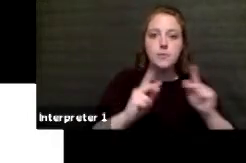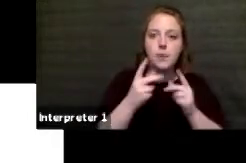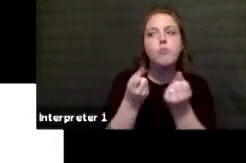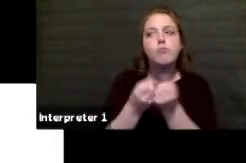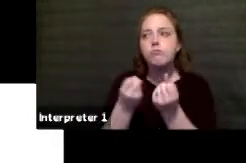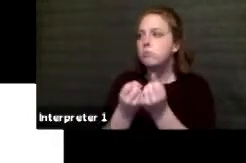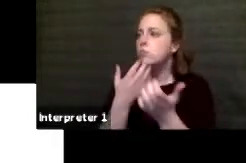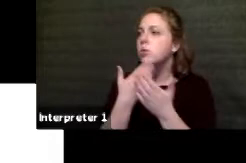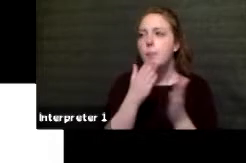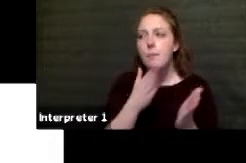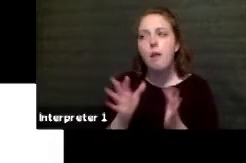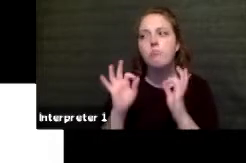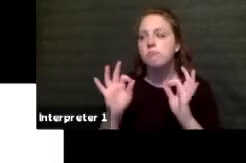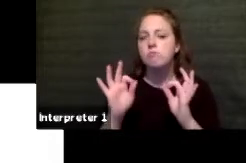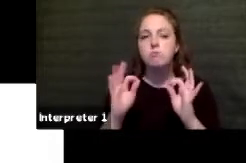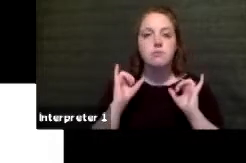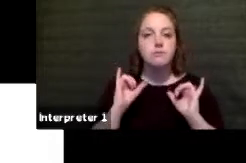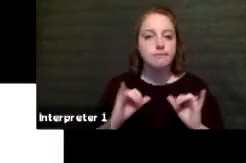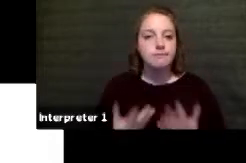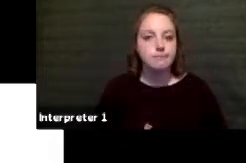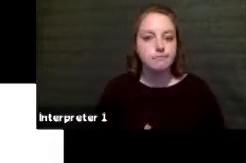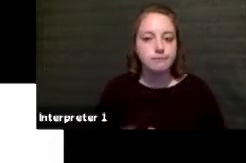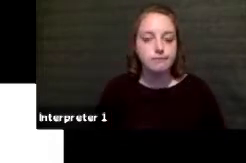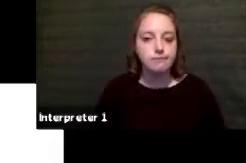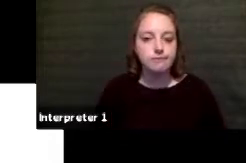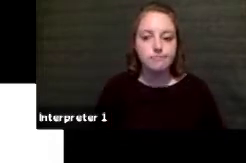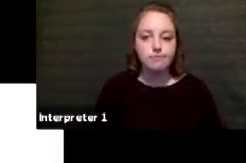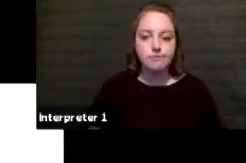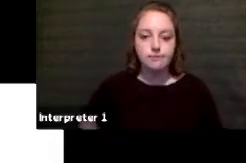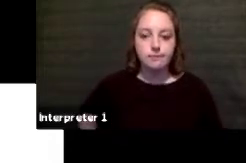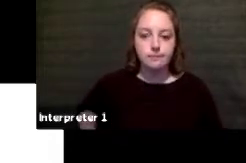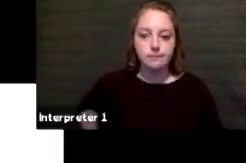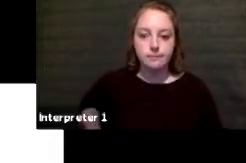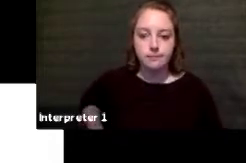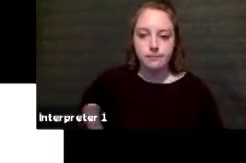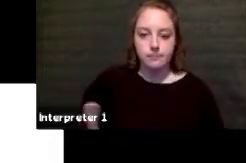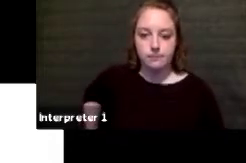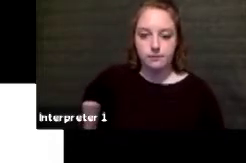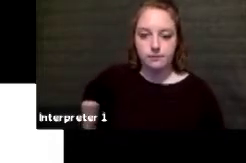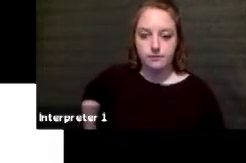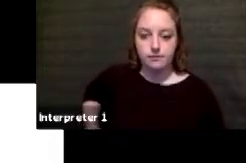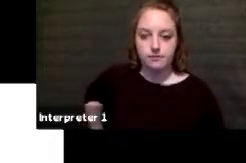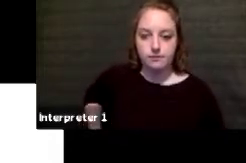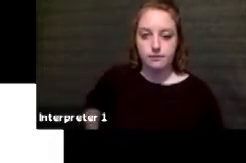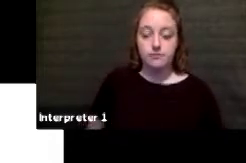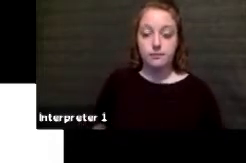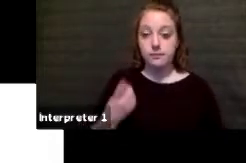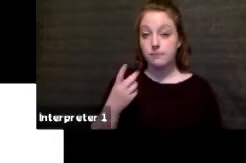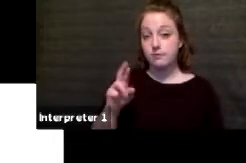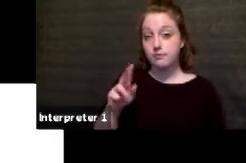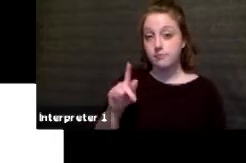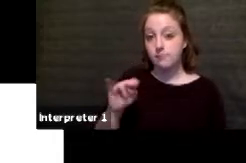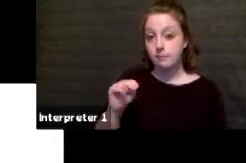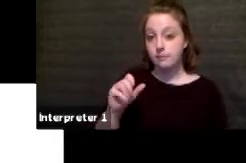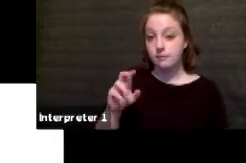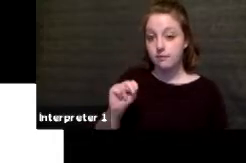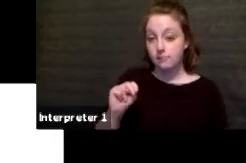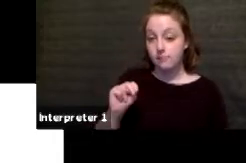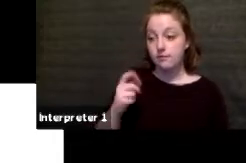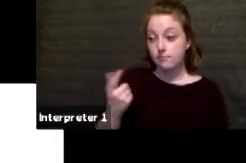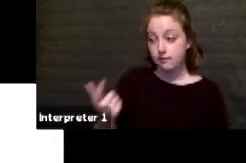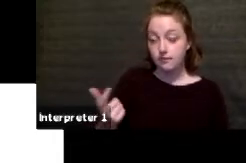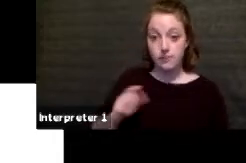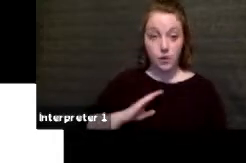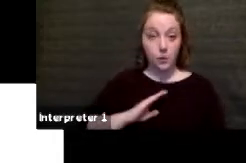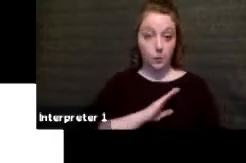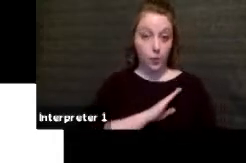what's happening within the district. Now I'll see if Dr. McCannon or one of the board members, or maybe Amy has any